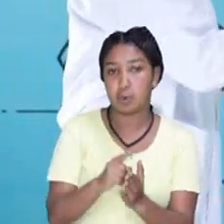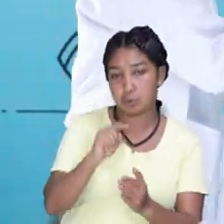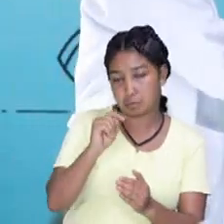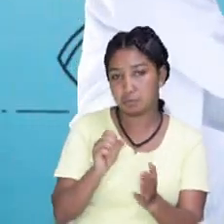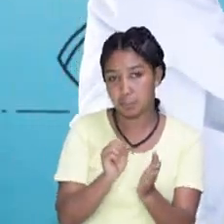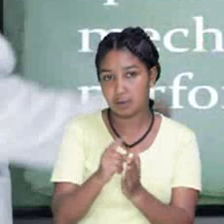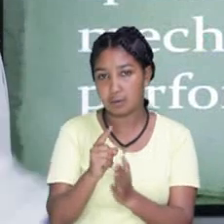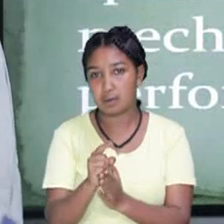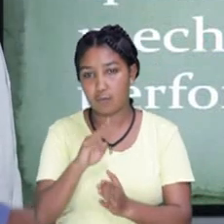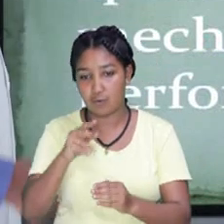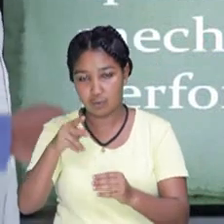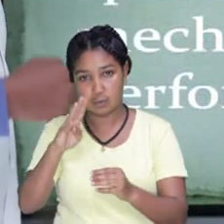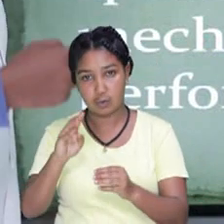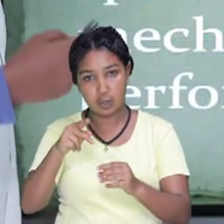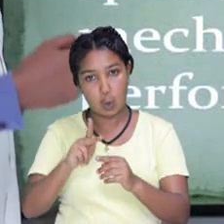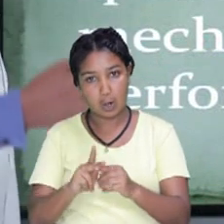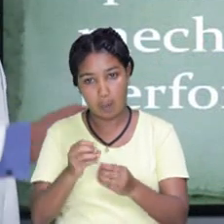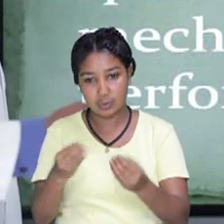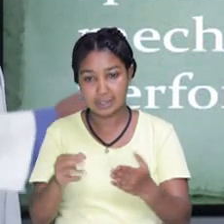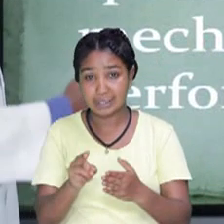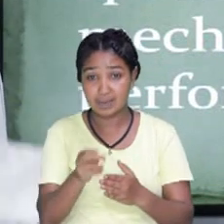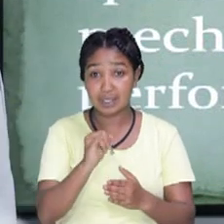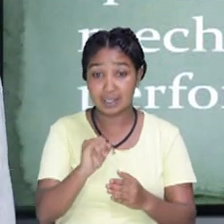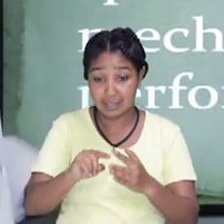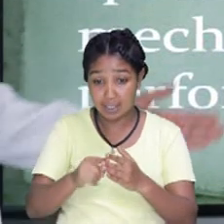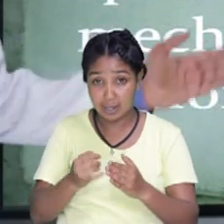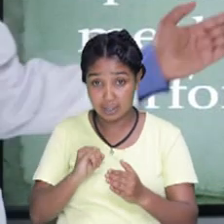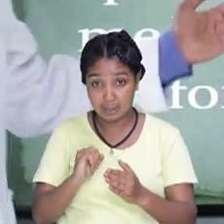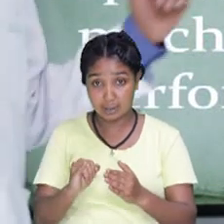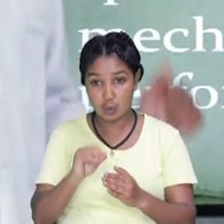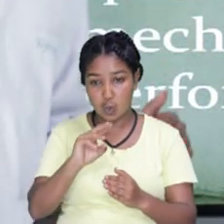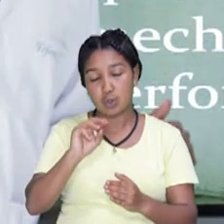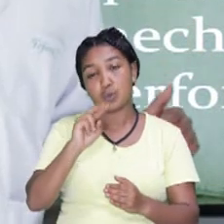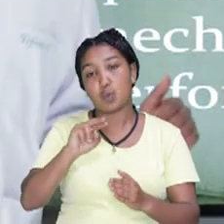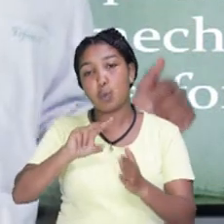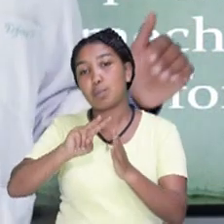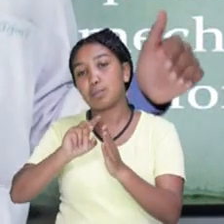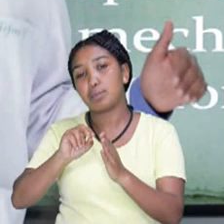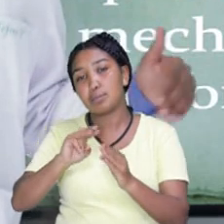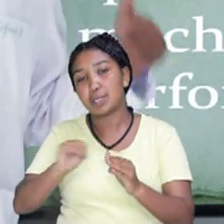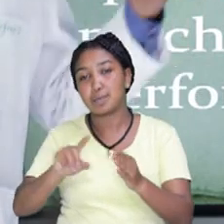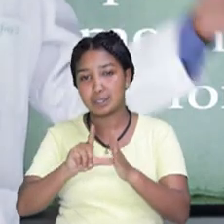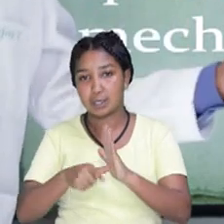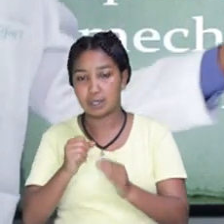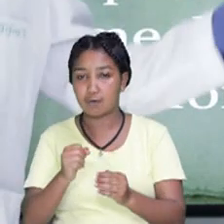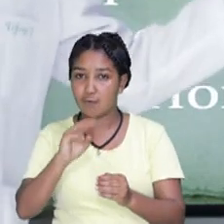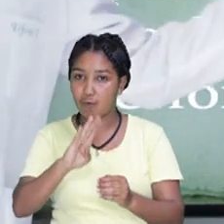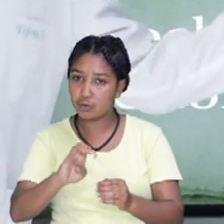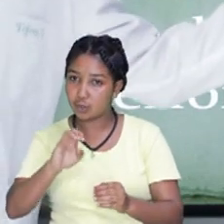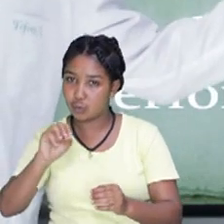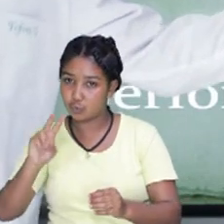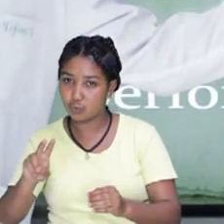4 kilogram object and its speed, initially its speed is 2 meters per second and